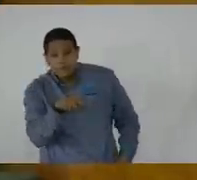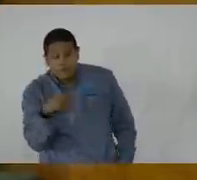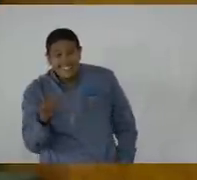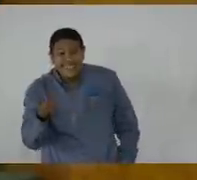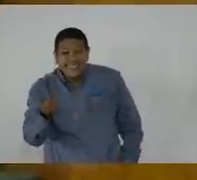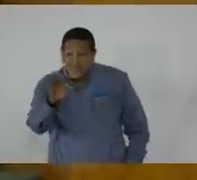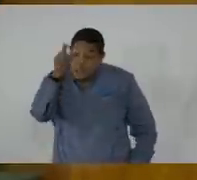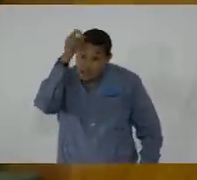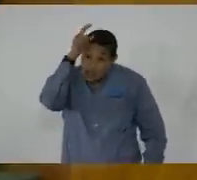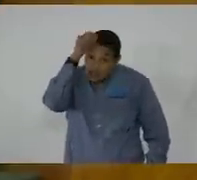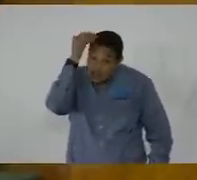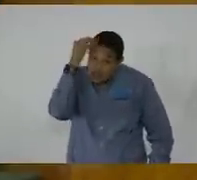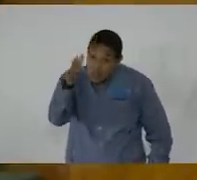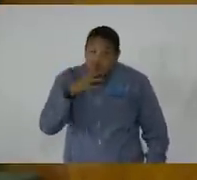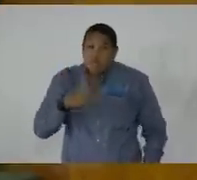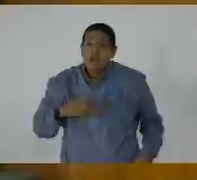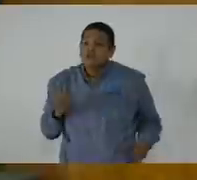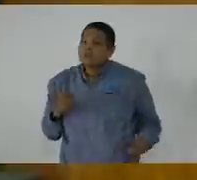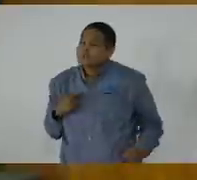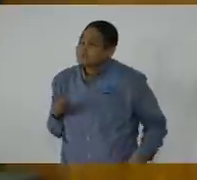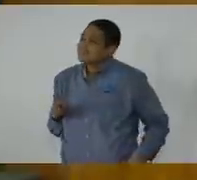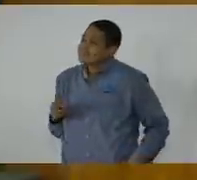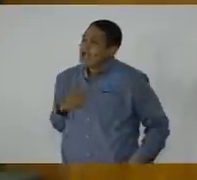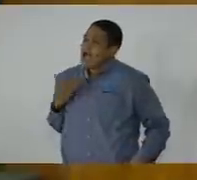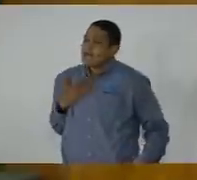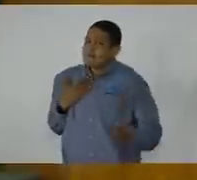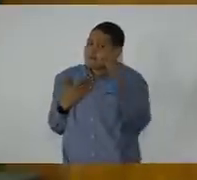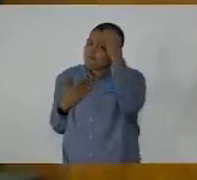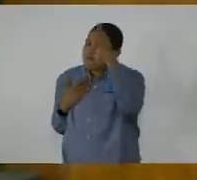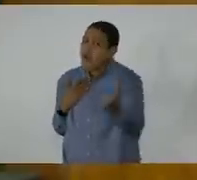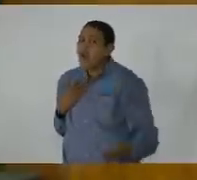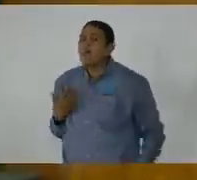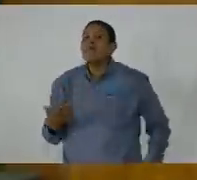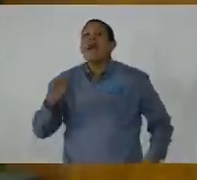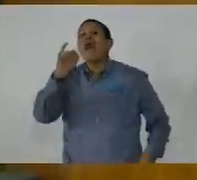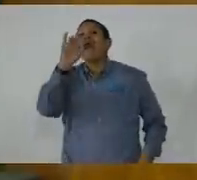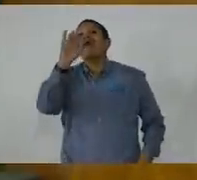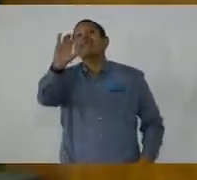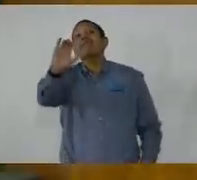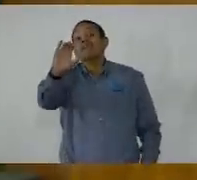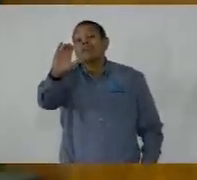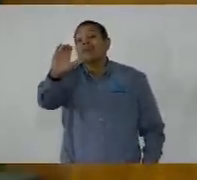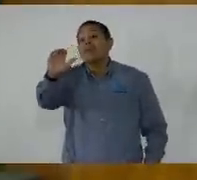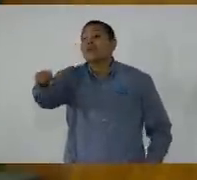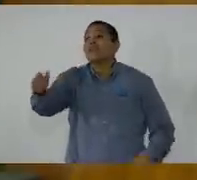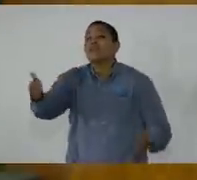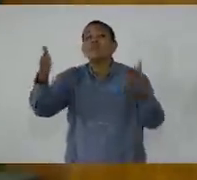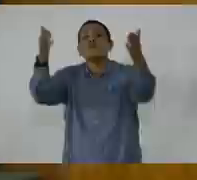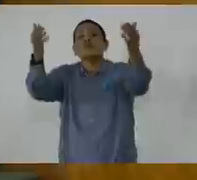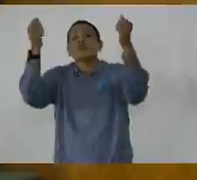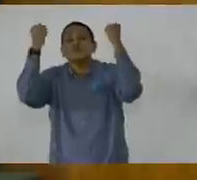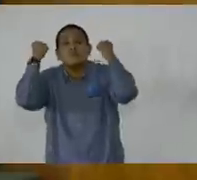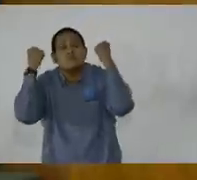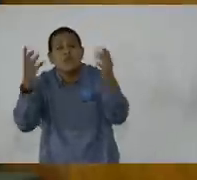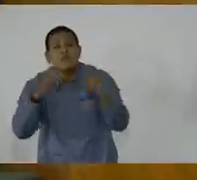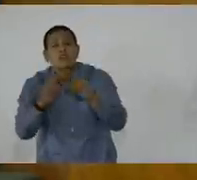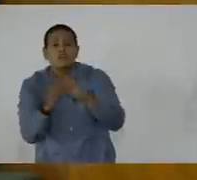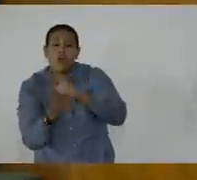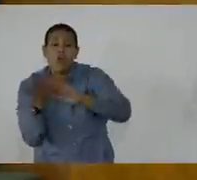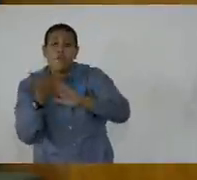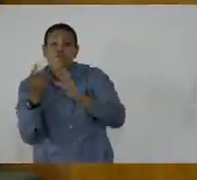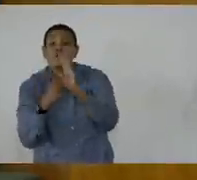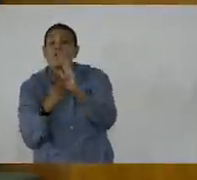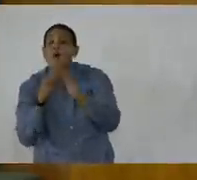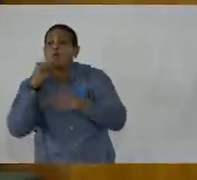Madam Speaker, I am happy to report that the IFC has presented several operational models